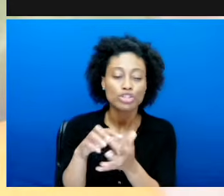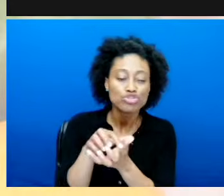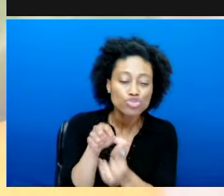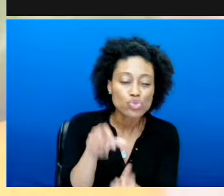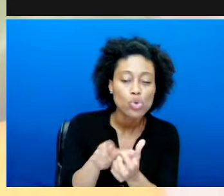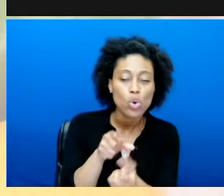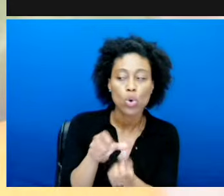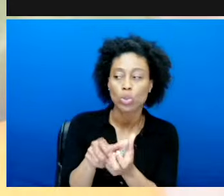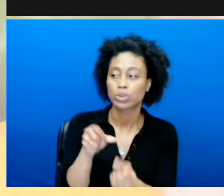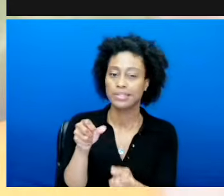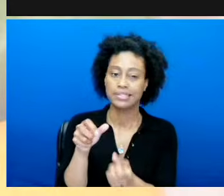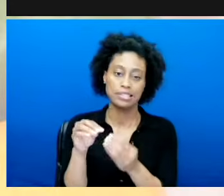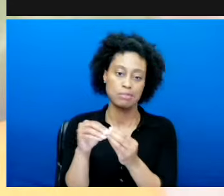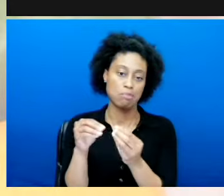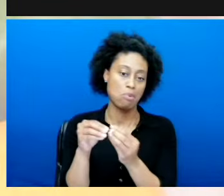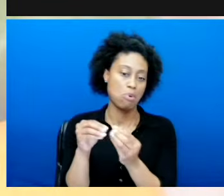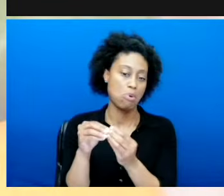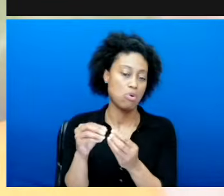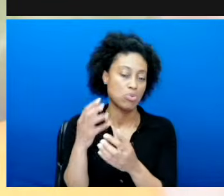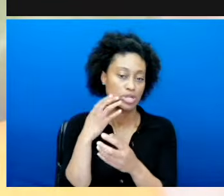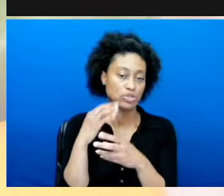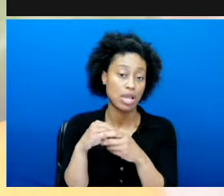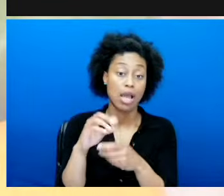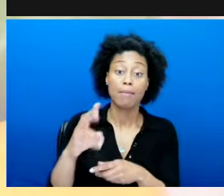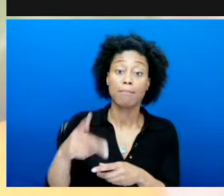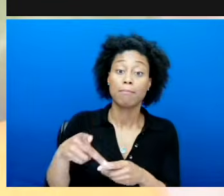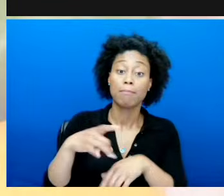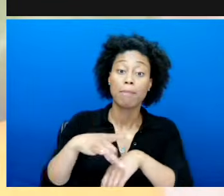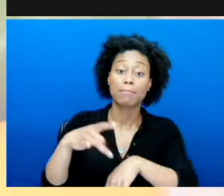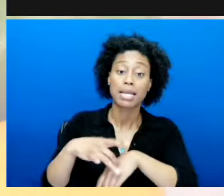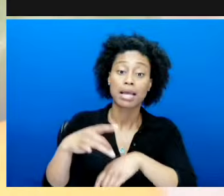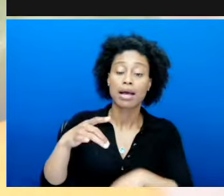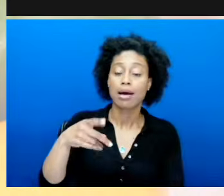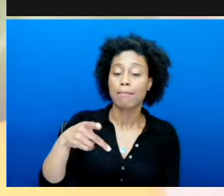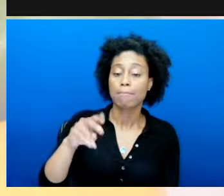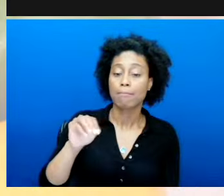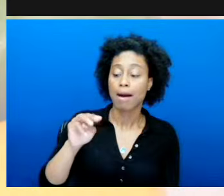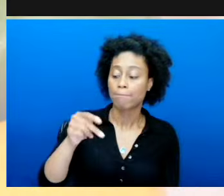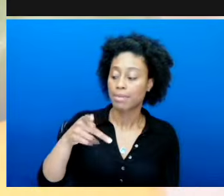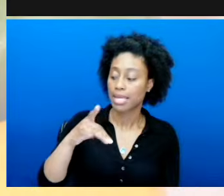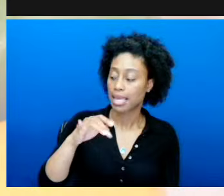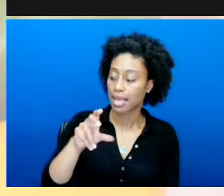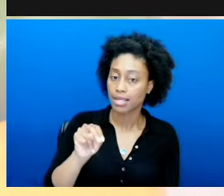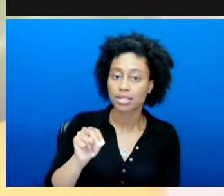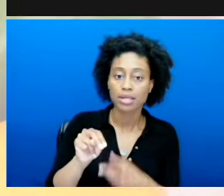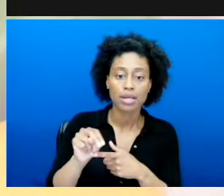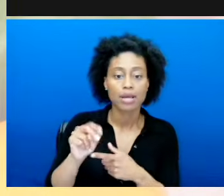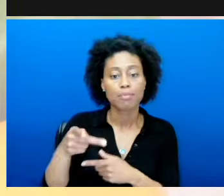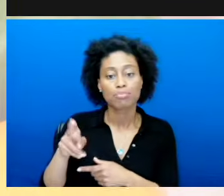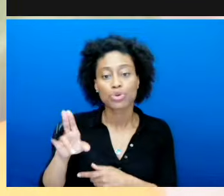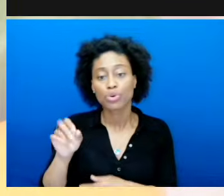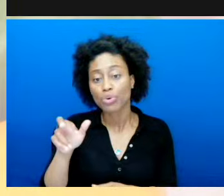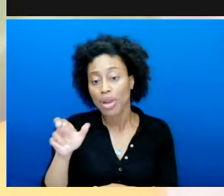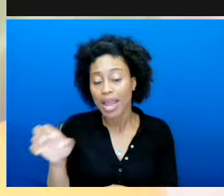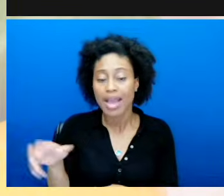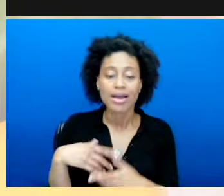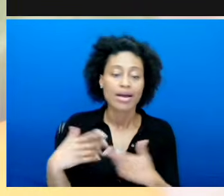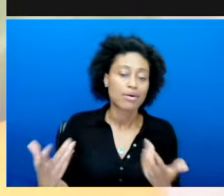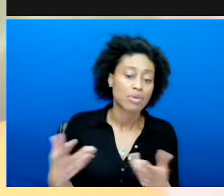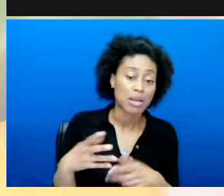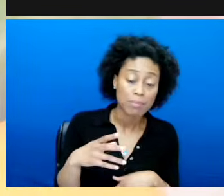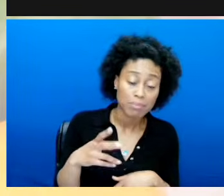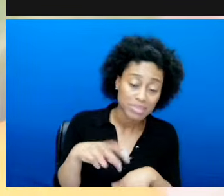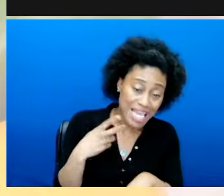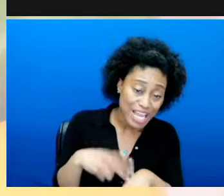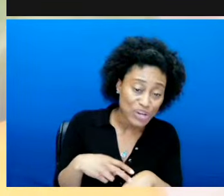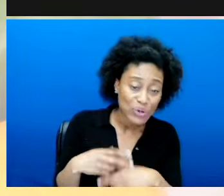mac and cheese. Pumpkin puree, vegetable purees like carrot or even potato are a great way to get that nice silky